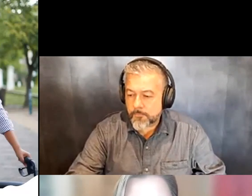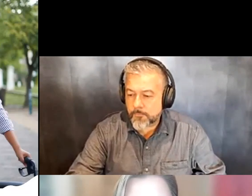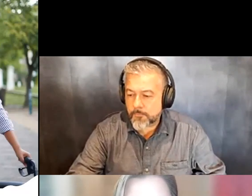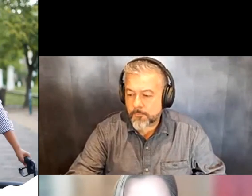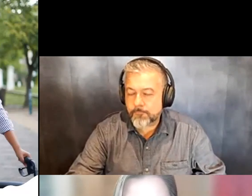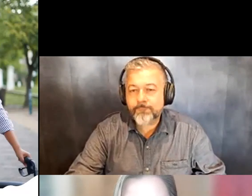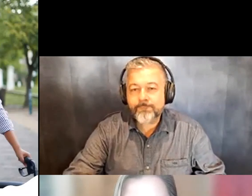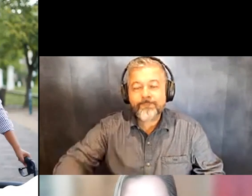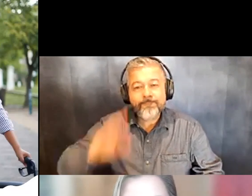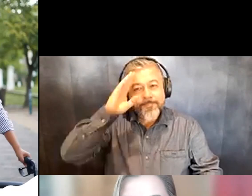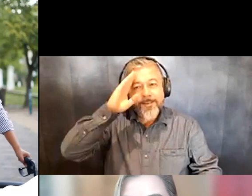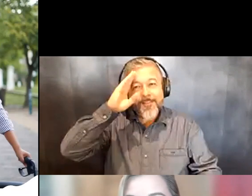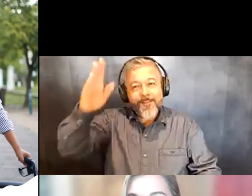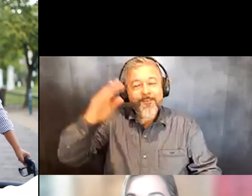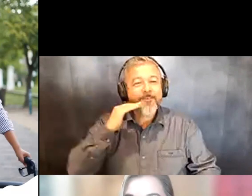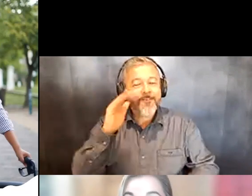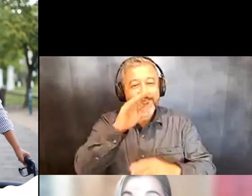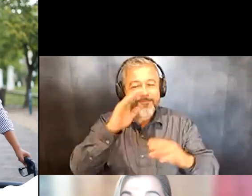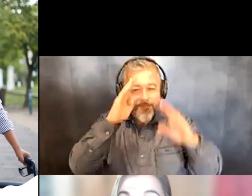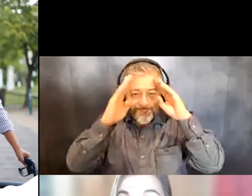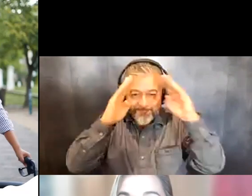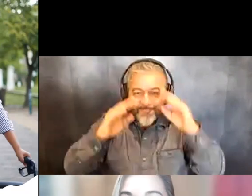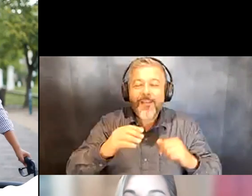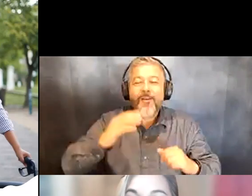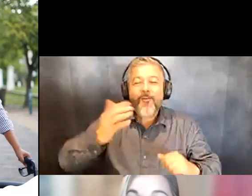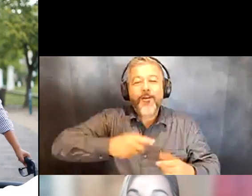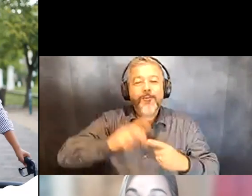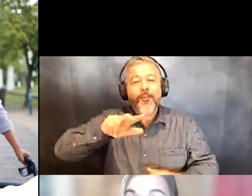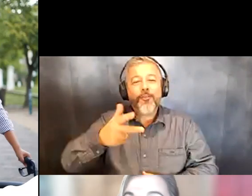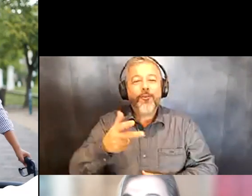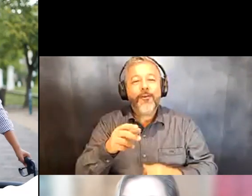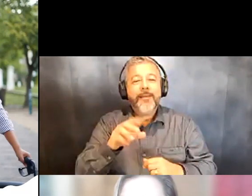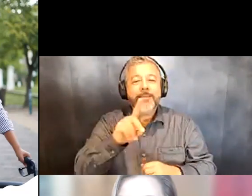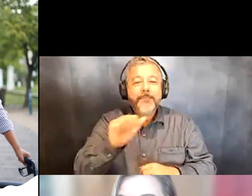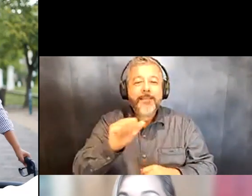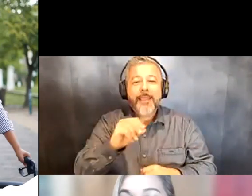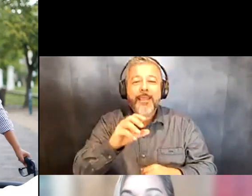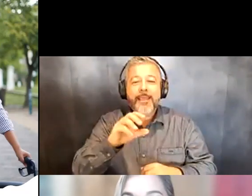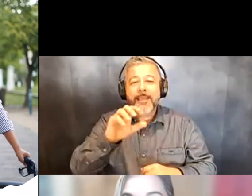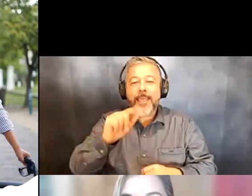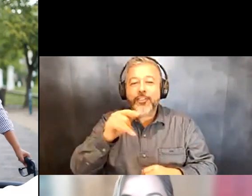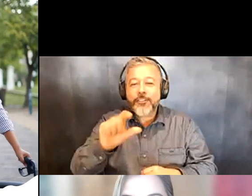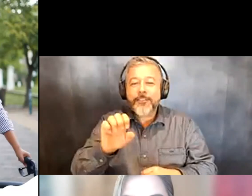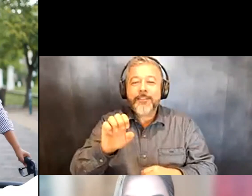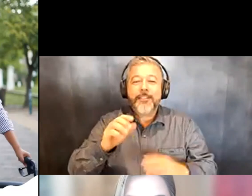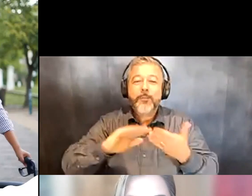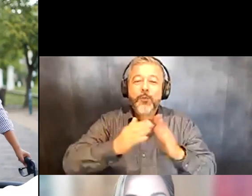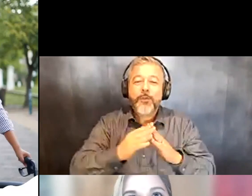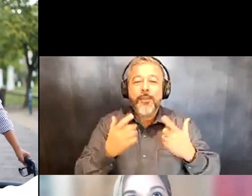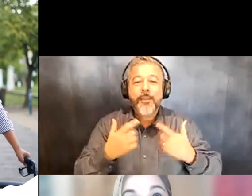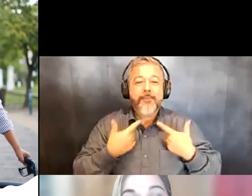Good afternoon, everybody, and welcome to the third Disability and Aging Community Living Advisory Committee meeting of